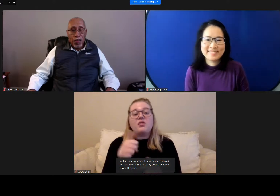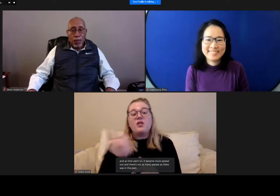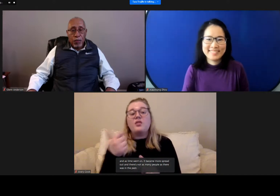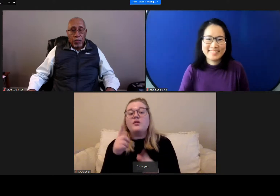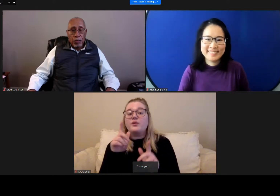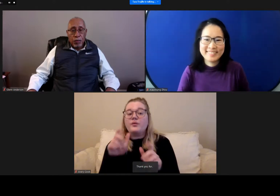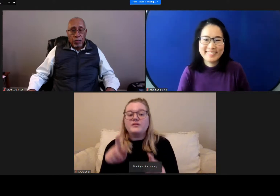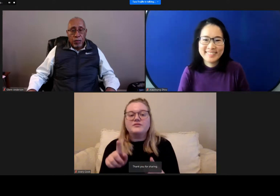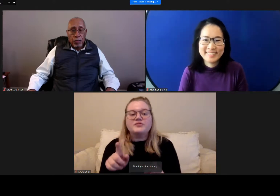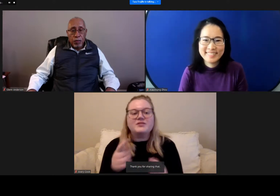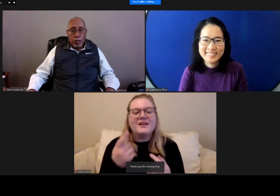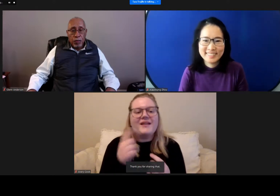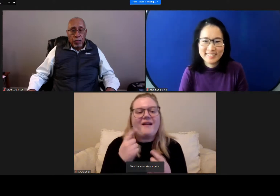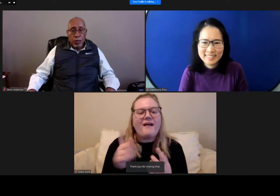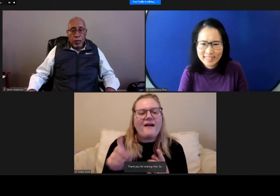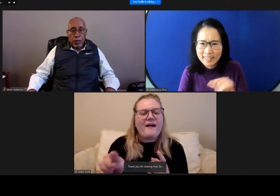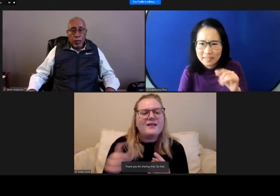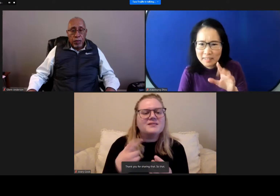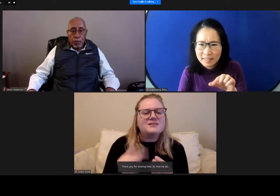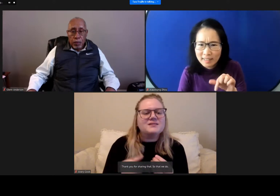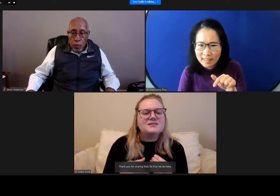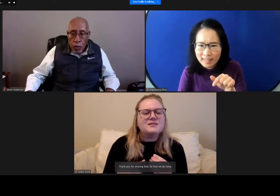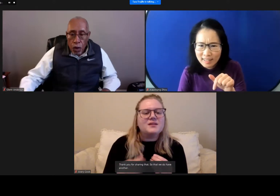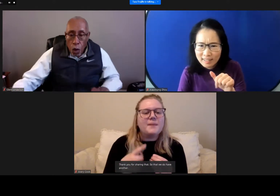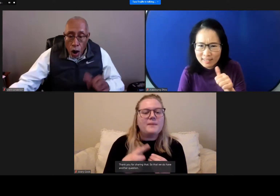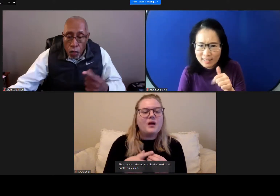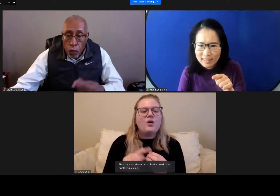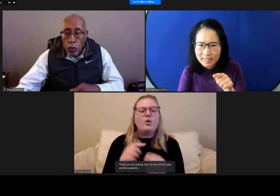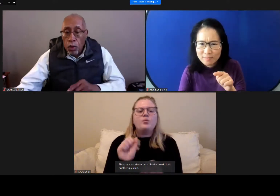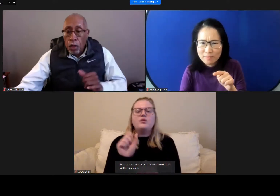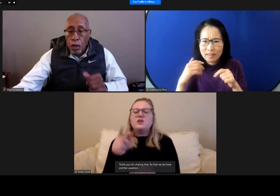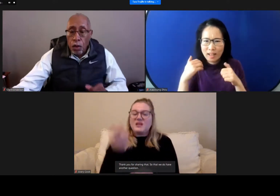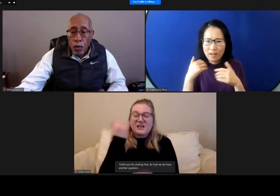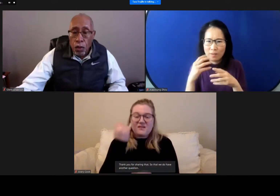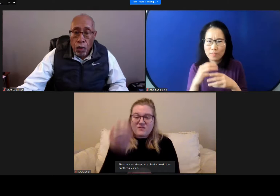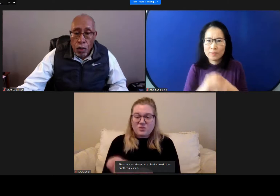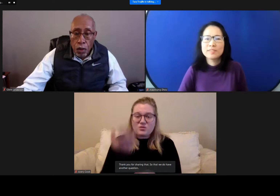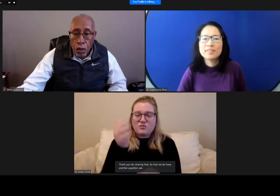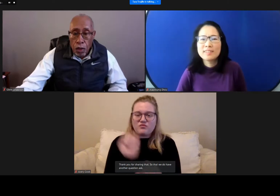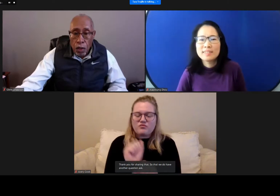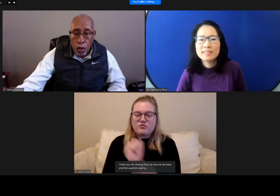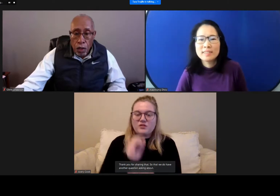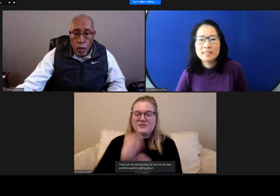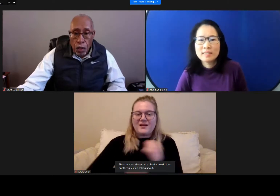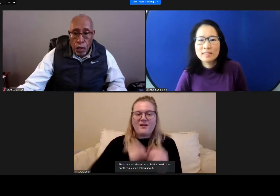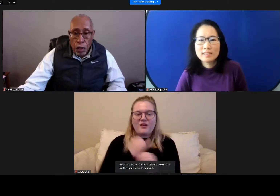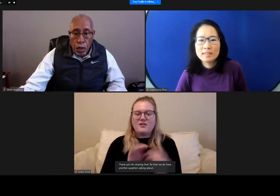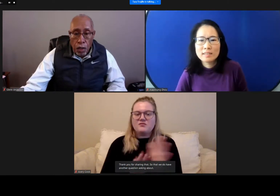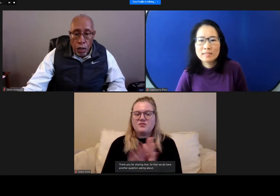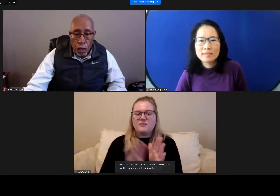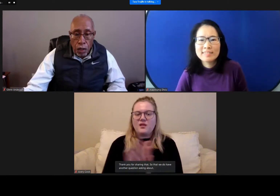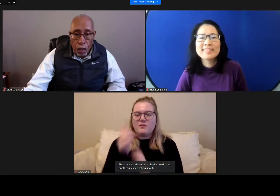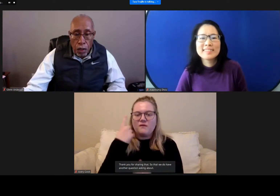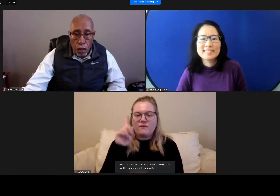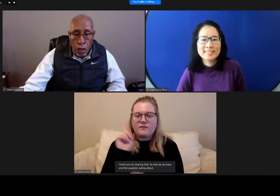Thank you for sharing that. So we do have another question asking about